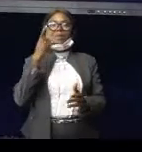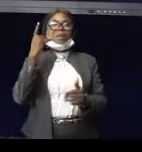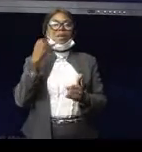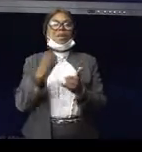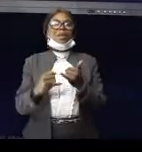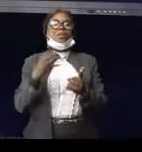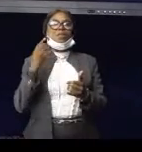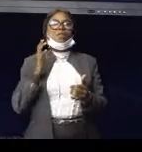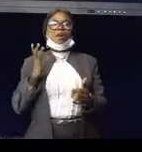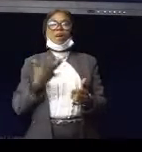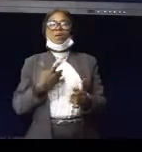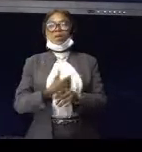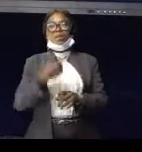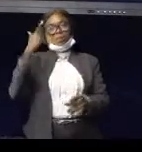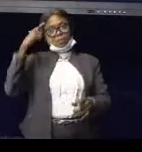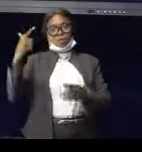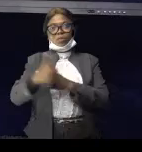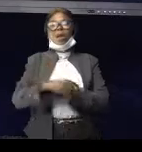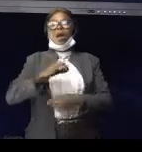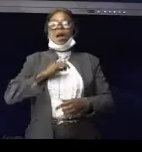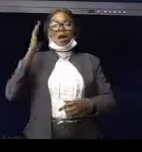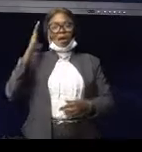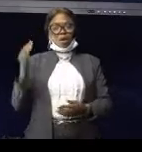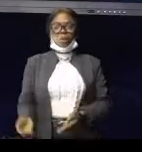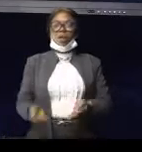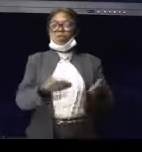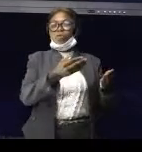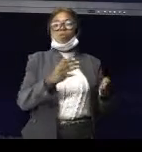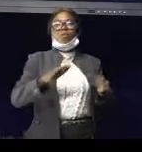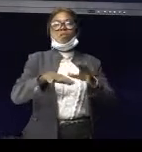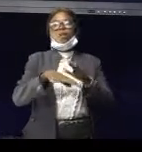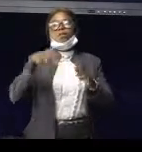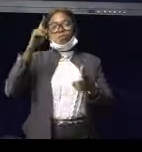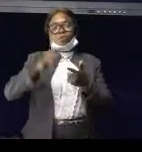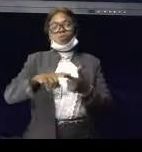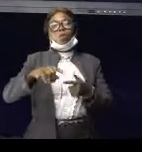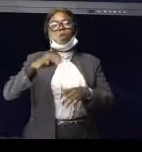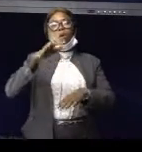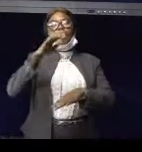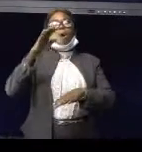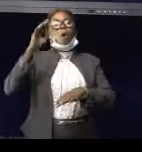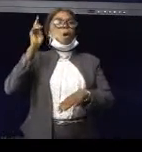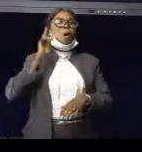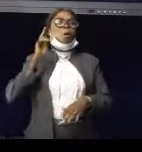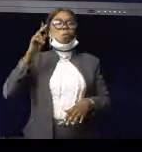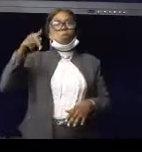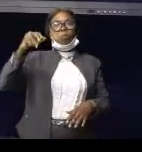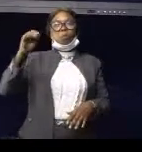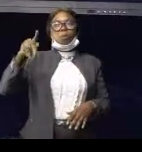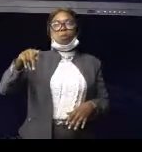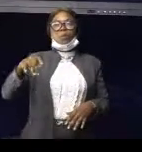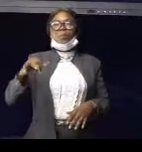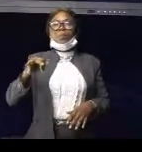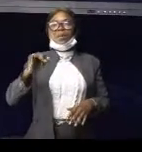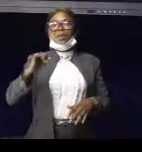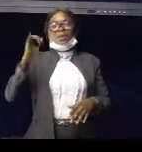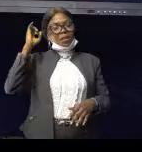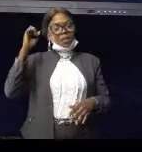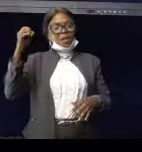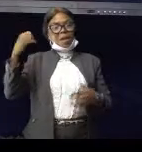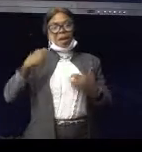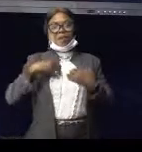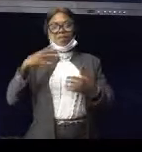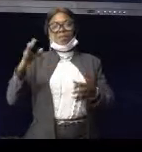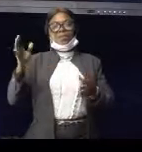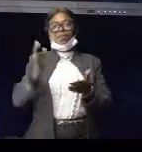That's it for today. I will now hand you over to Uncle Popo for the general studies lesson, which, as always, promises to be interesting. I think he has